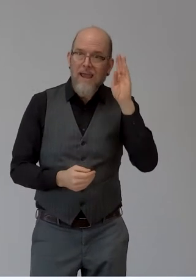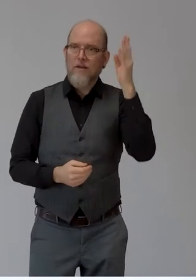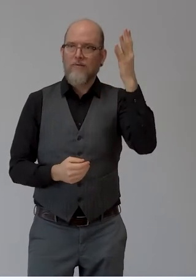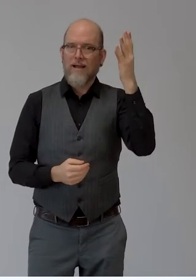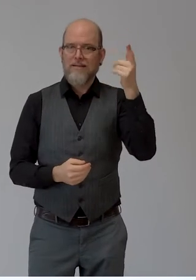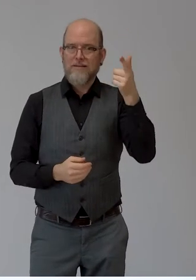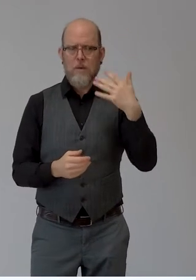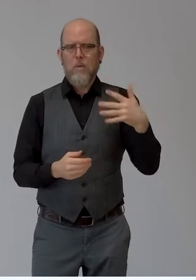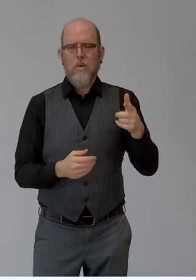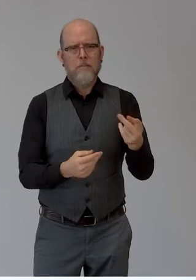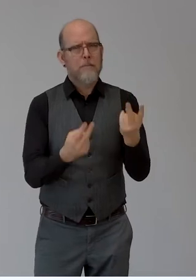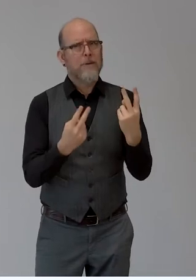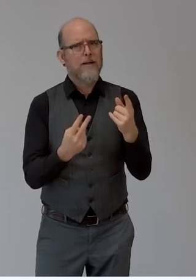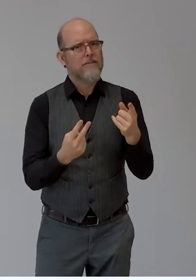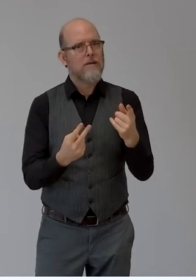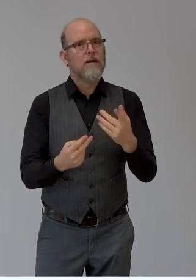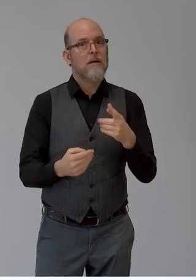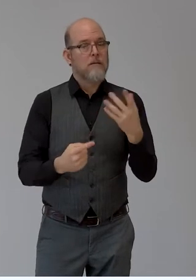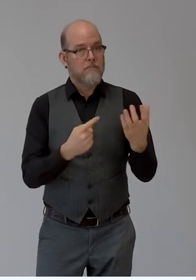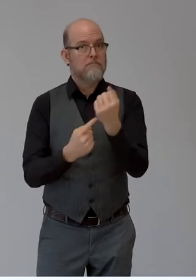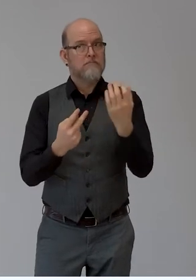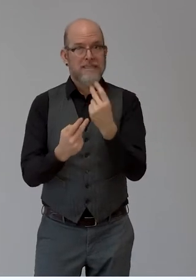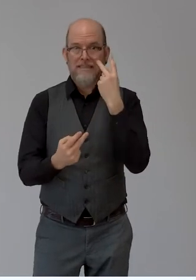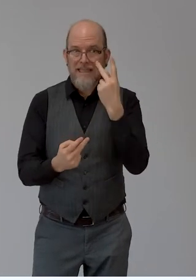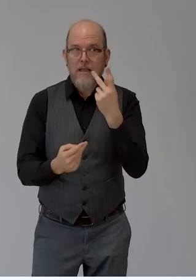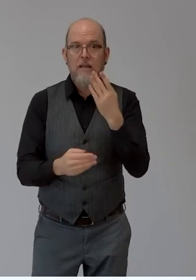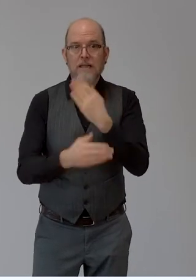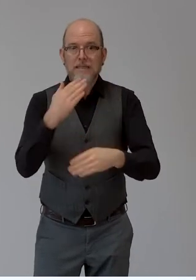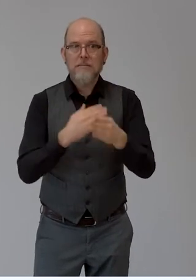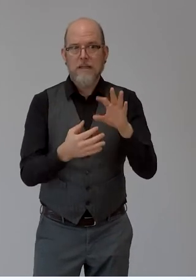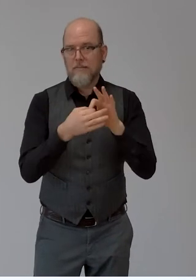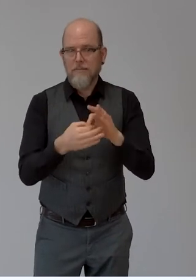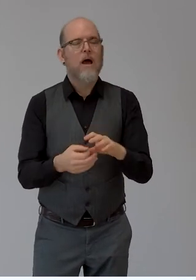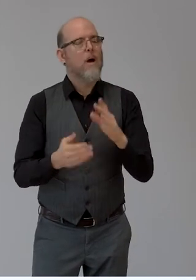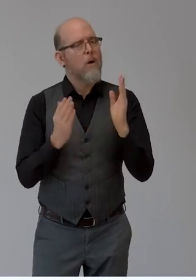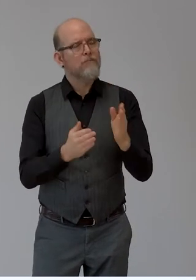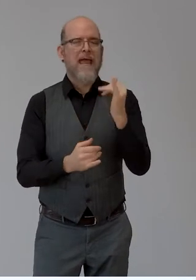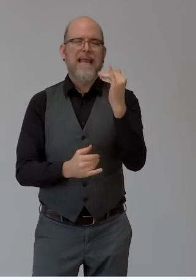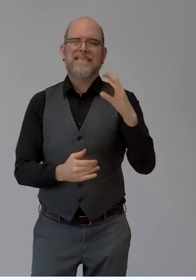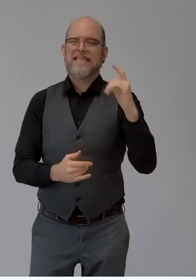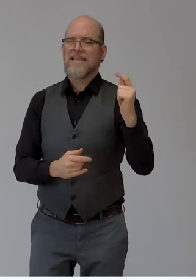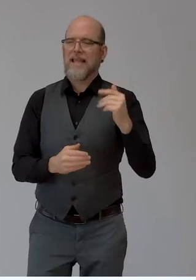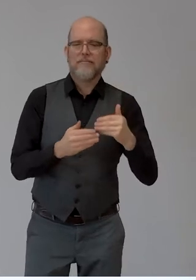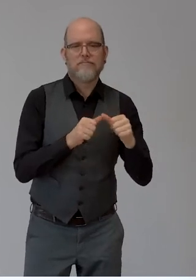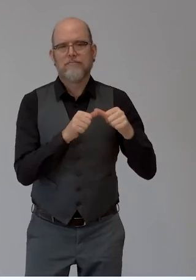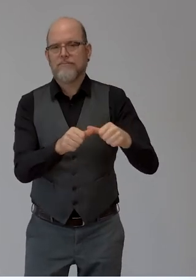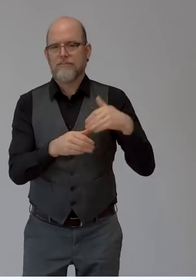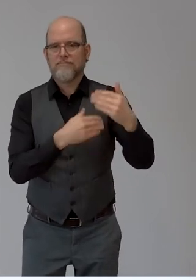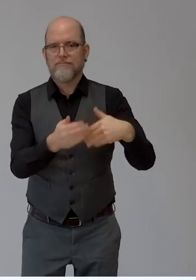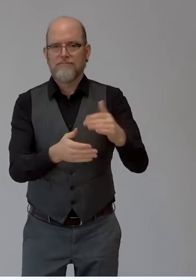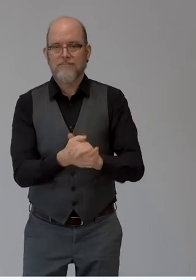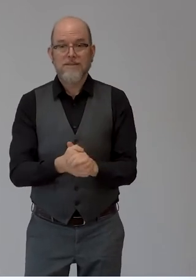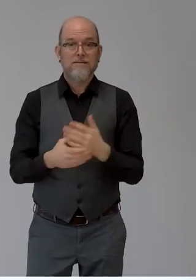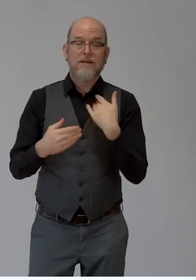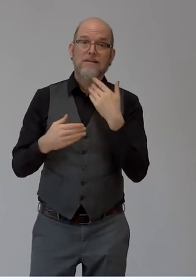which brings a lot of benefits for persons with disabilities. Now it's celebration time. Unfortunately, there is no award show tonight, which